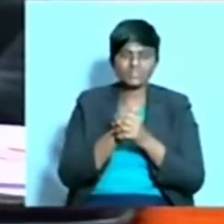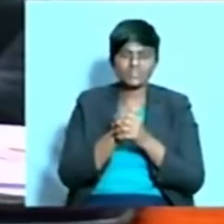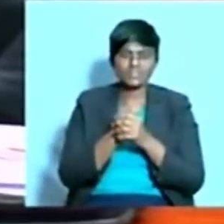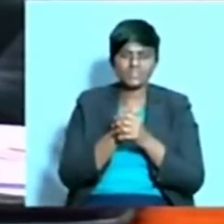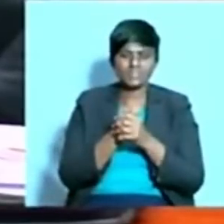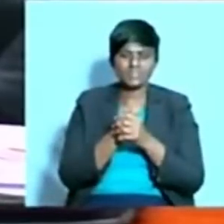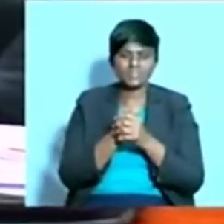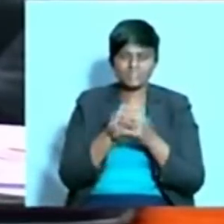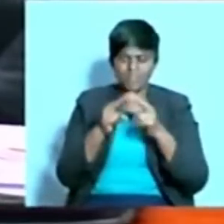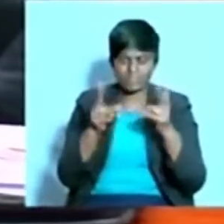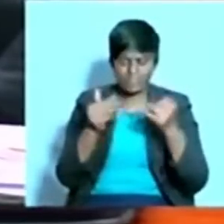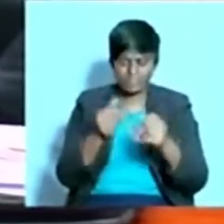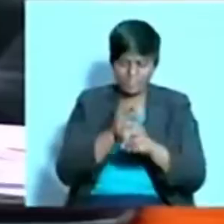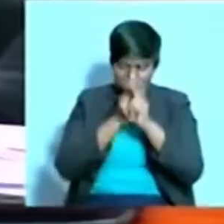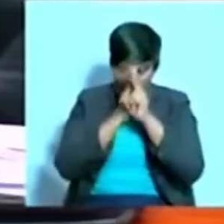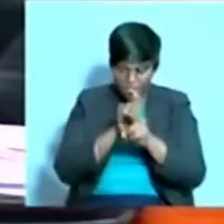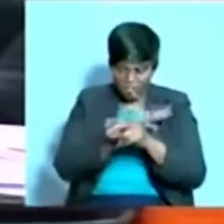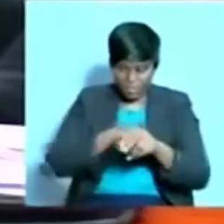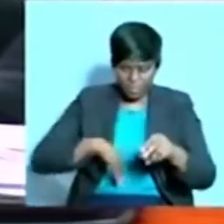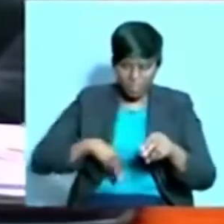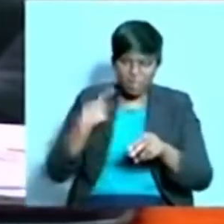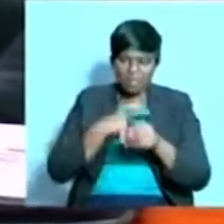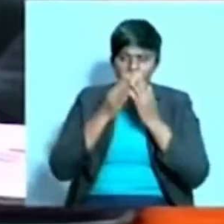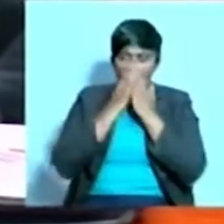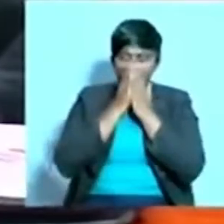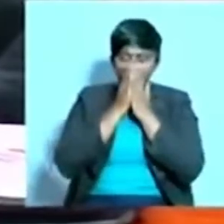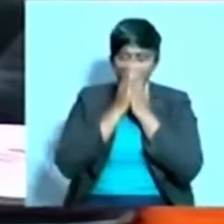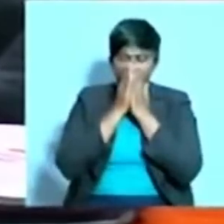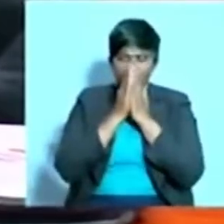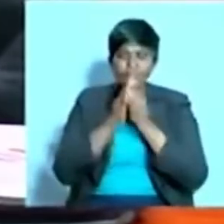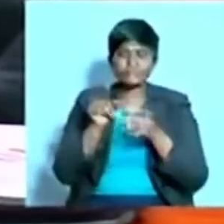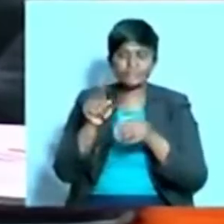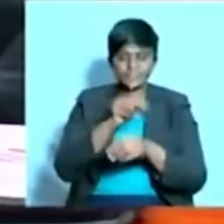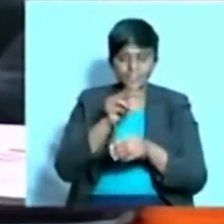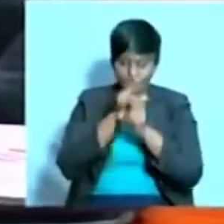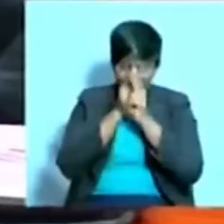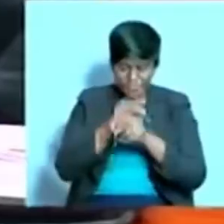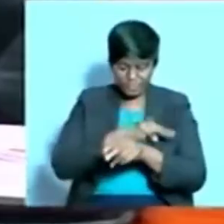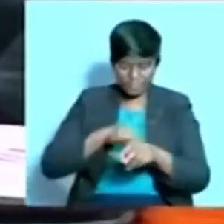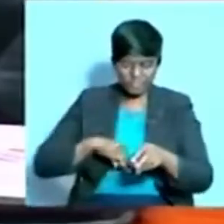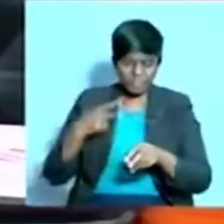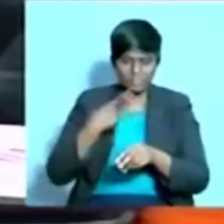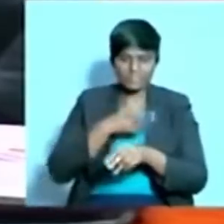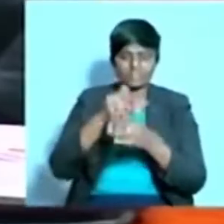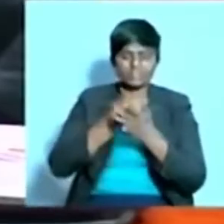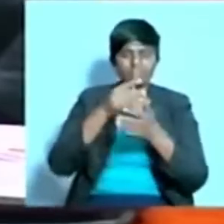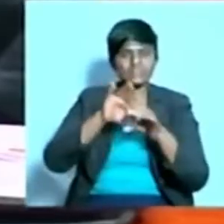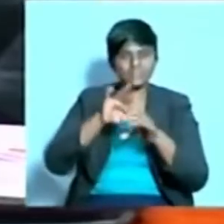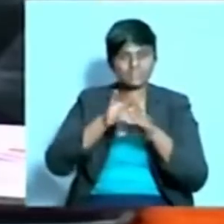So, honorable members, what I can say is that since these honorable members were voted for,